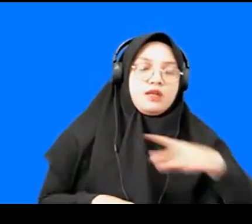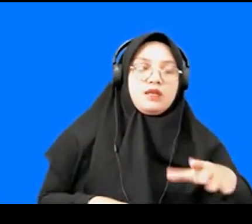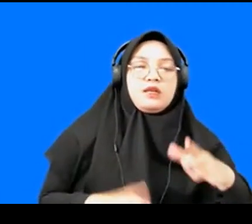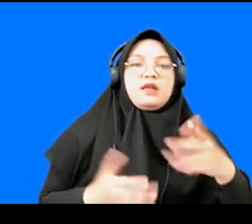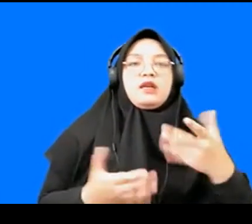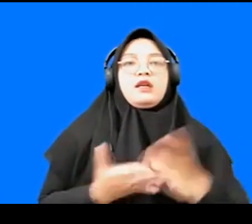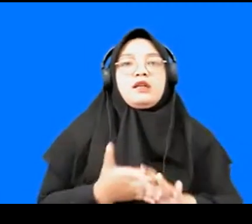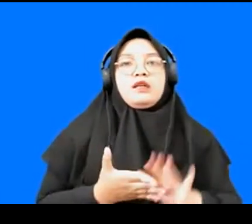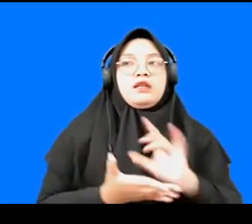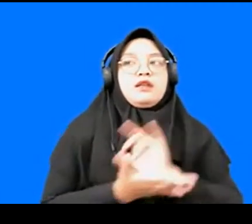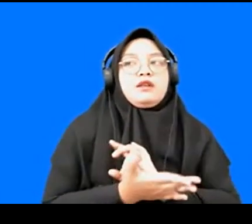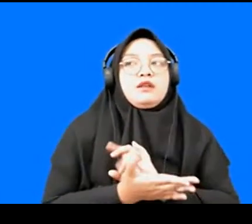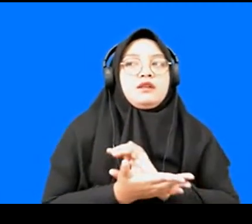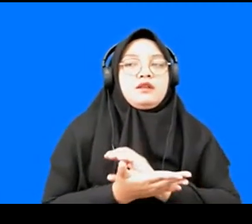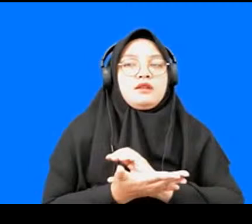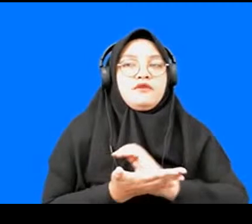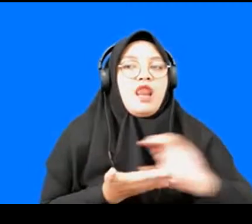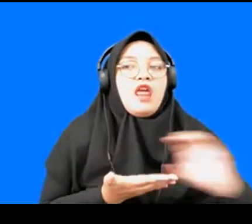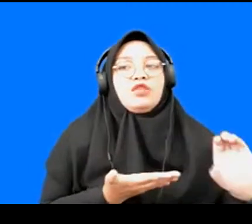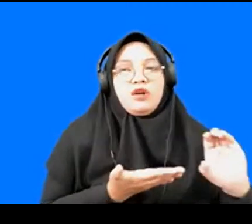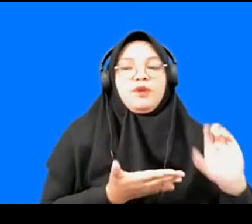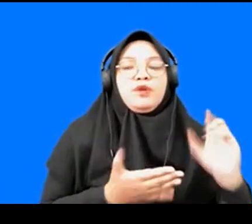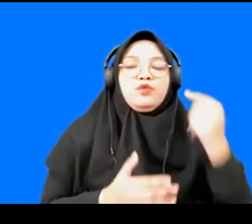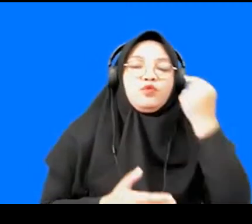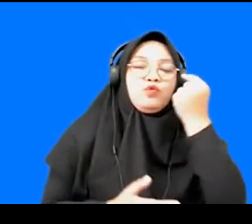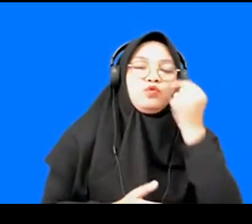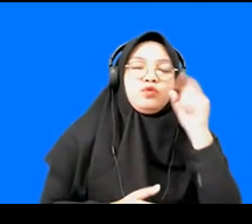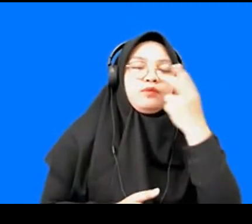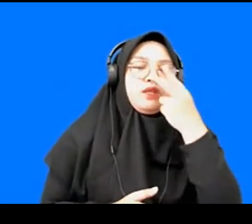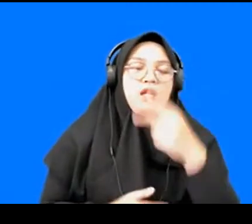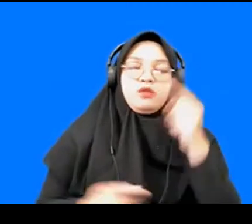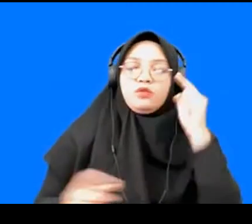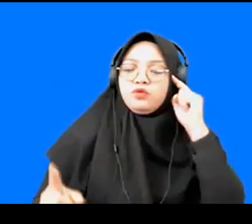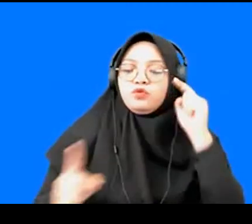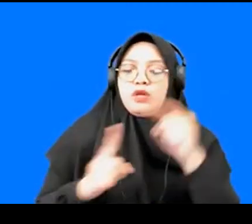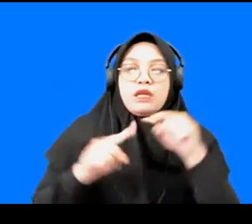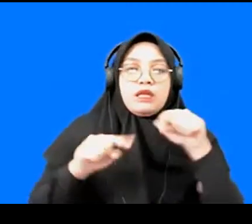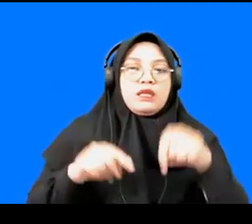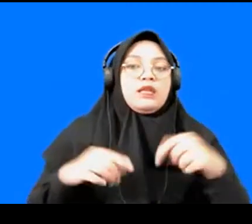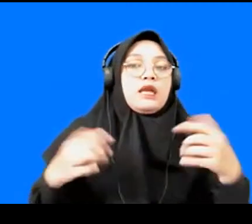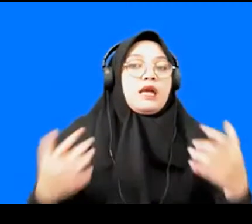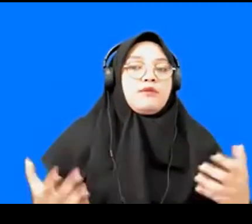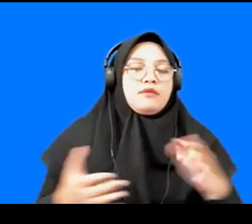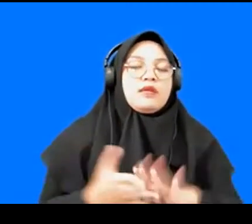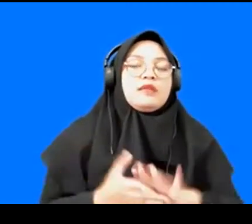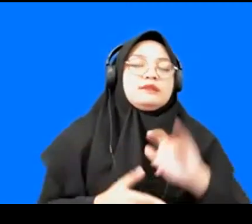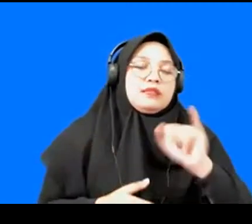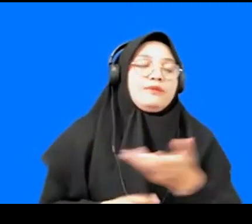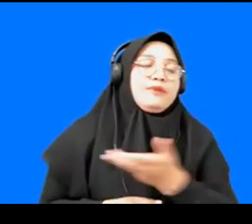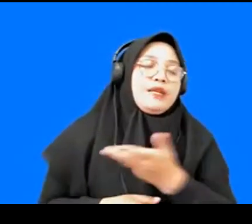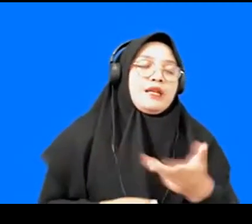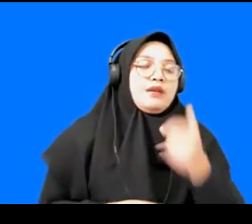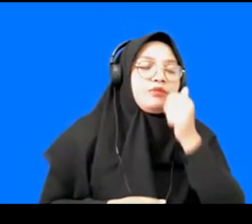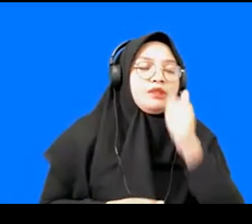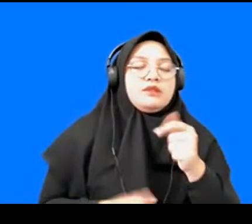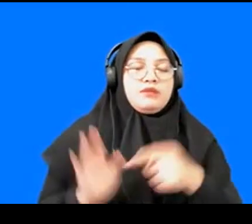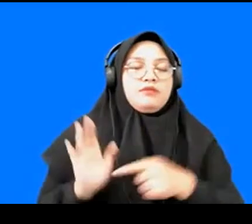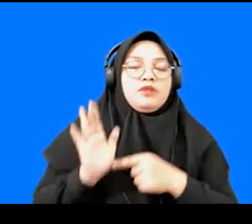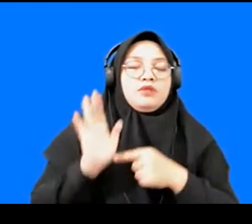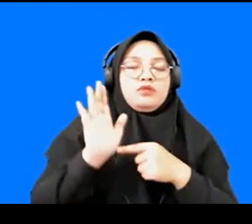what the purpose of this. So they want to show to the people that we are a part of the community of the people.